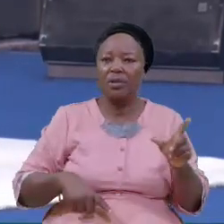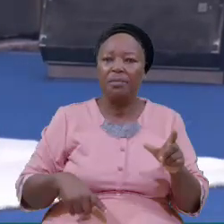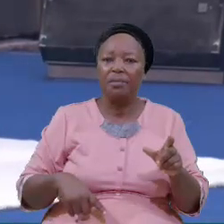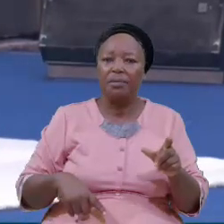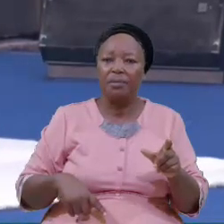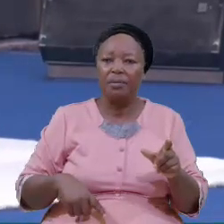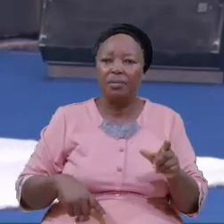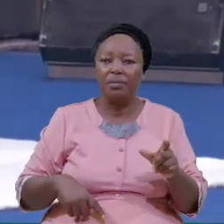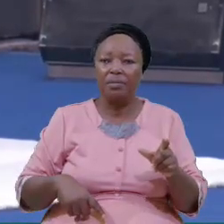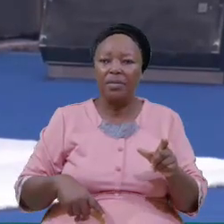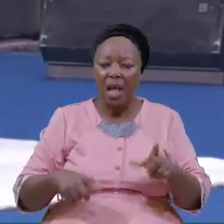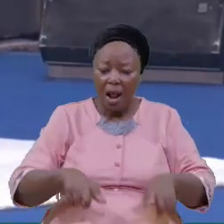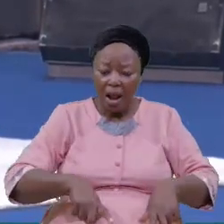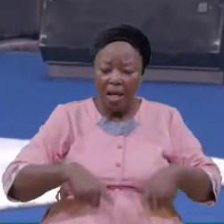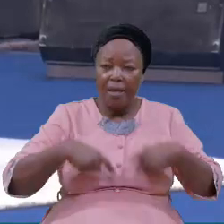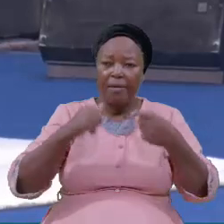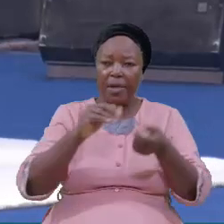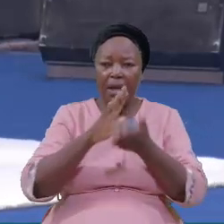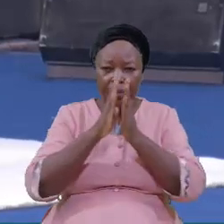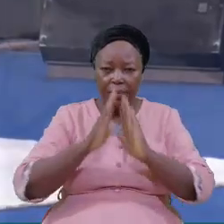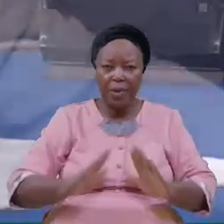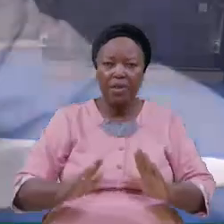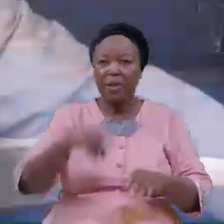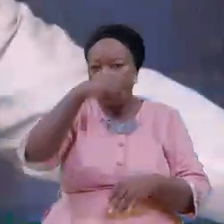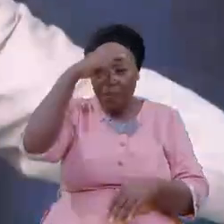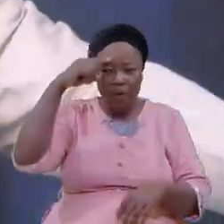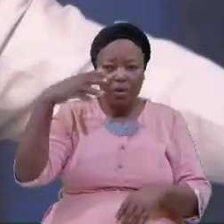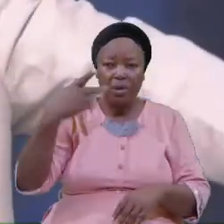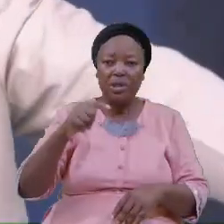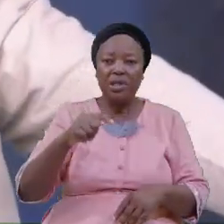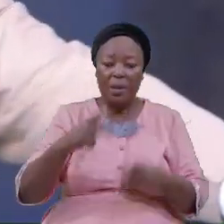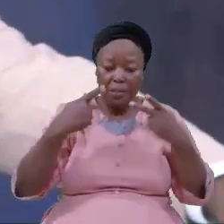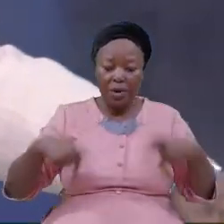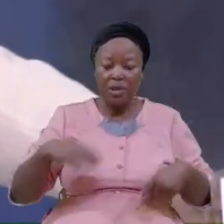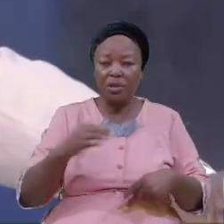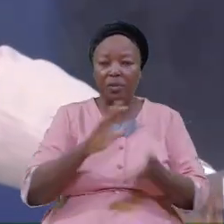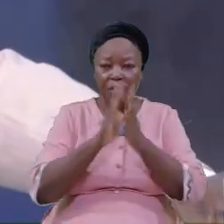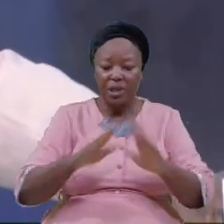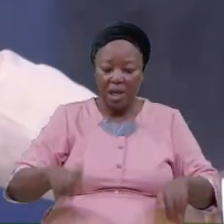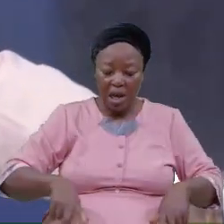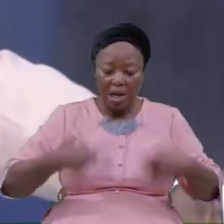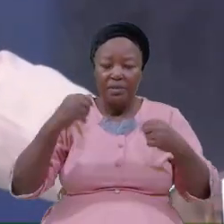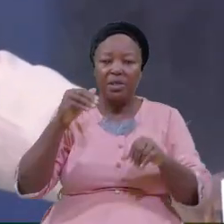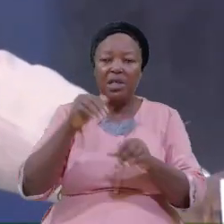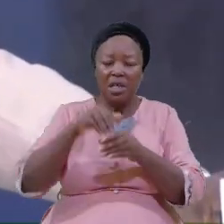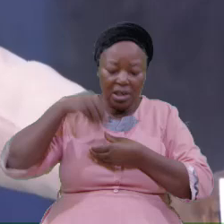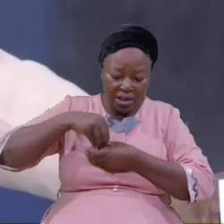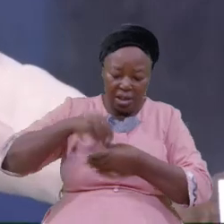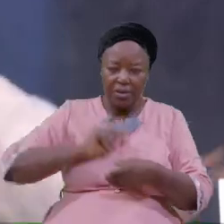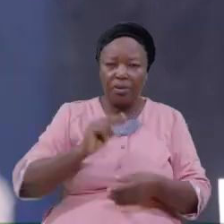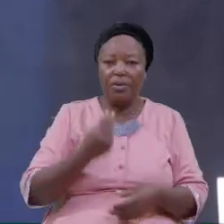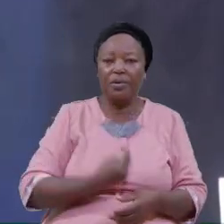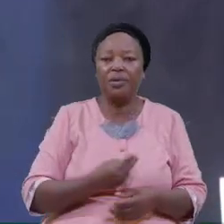Indwelt peace. Because the Prince of Peace lives inside us.